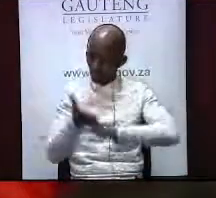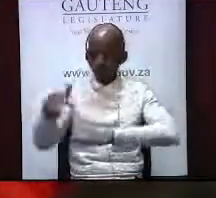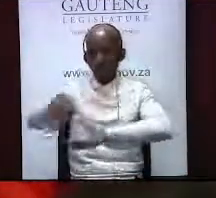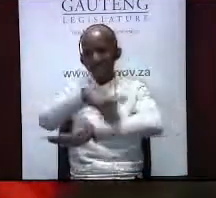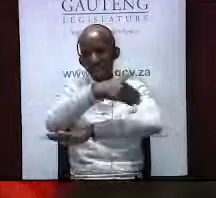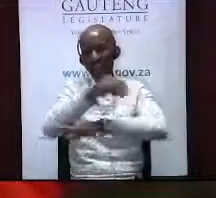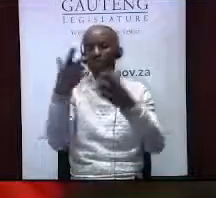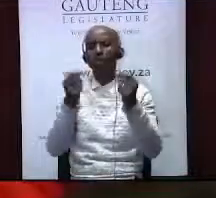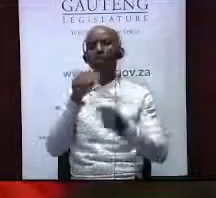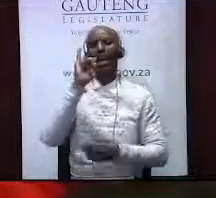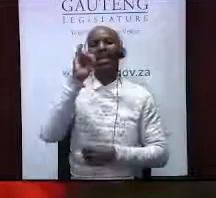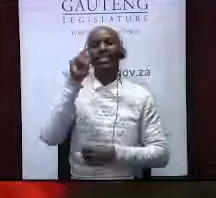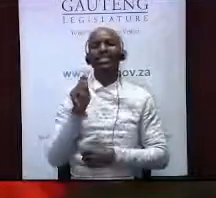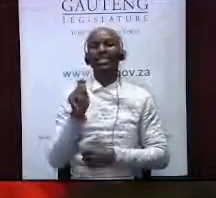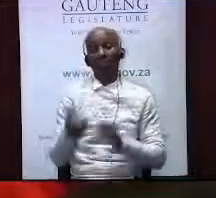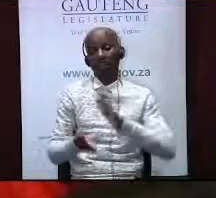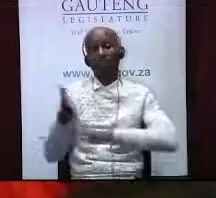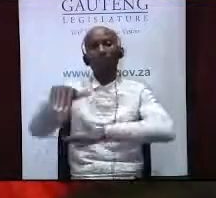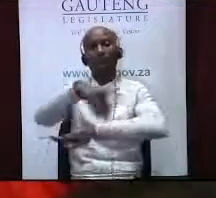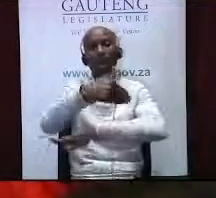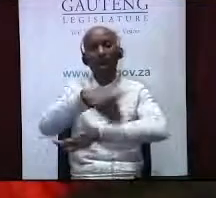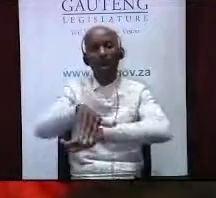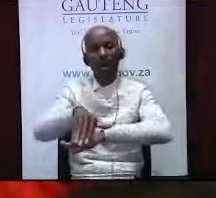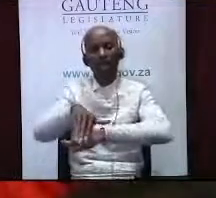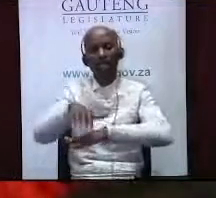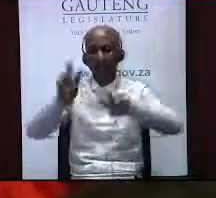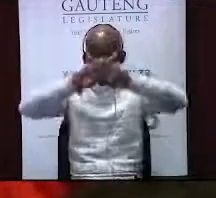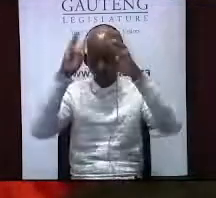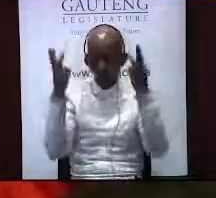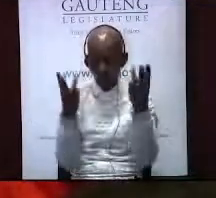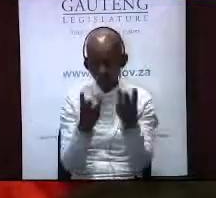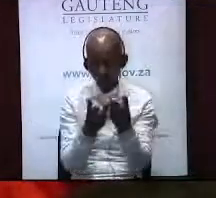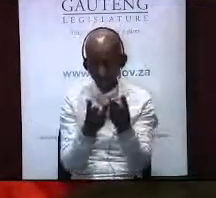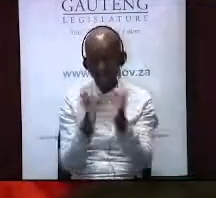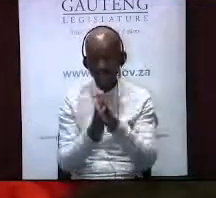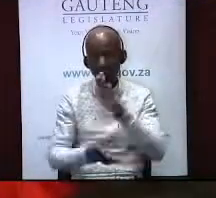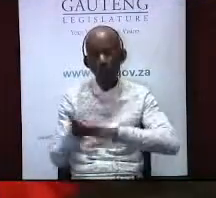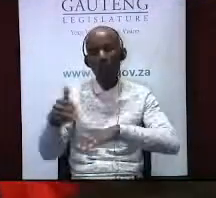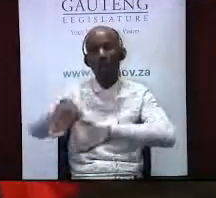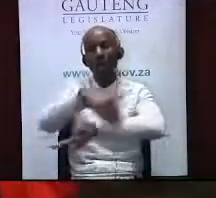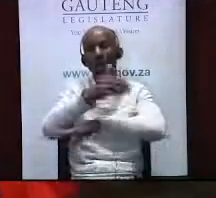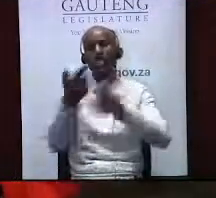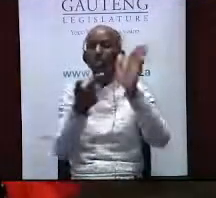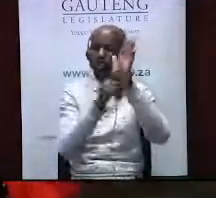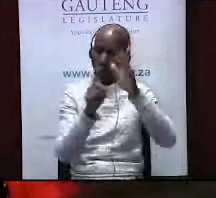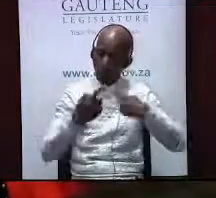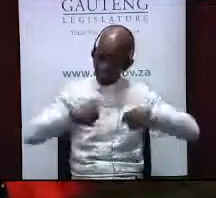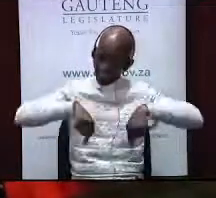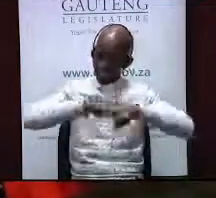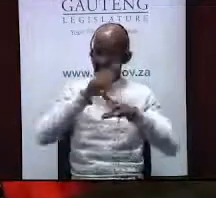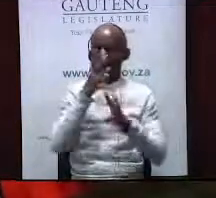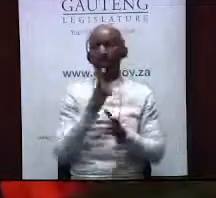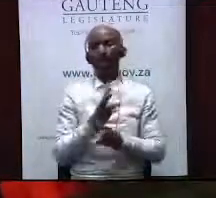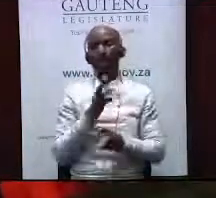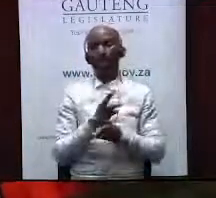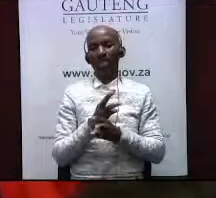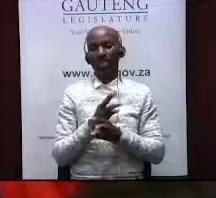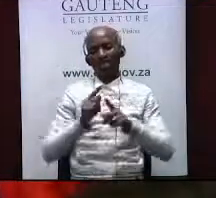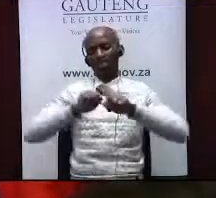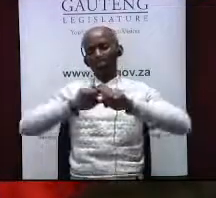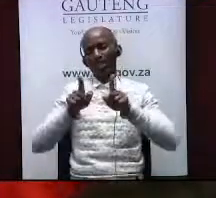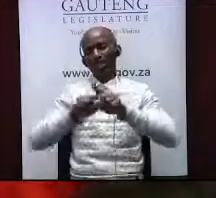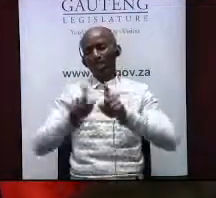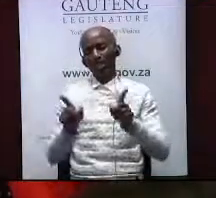the IT, and they've gone out and toured the world, and they've gone out and shown us as mothers that they are